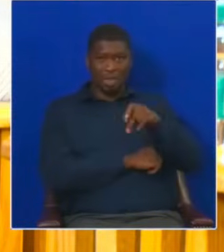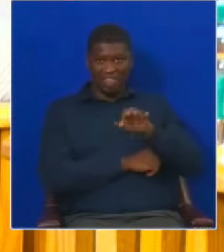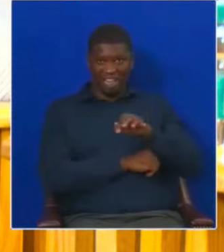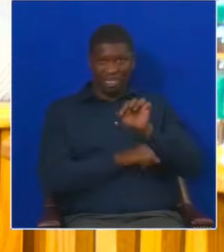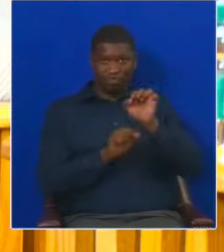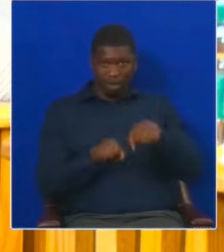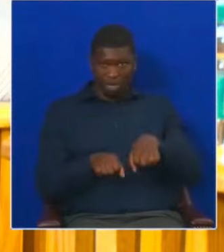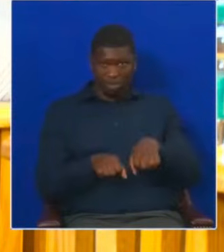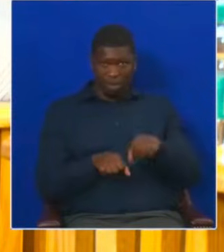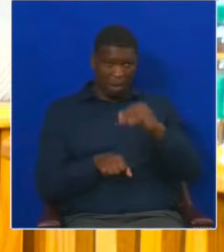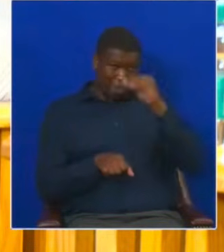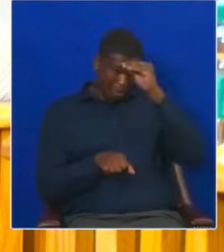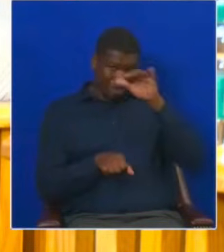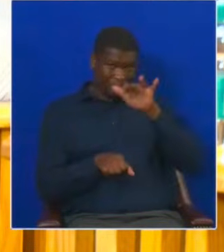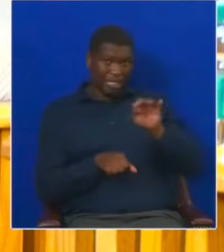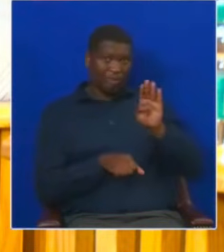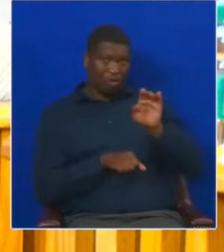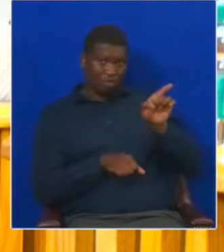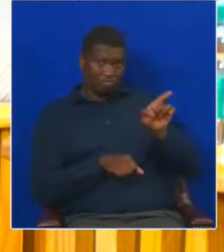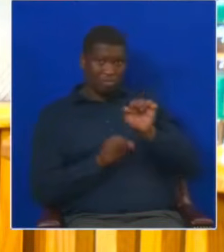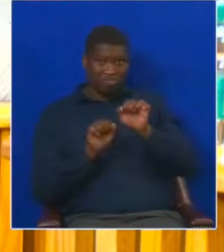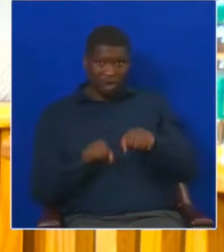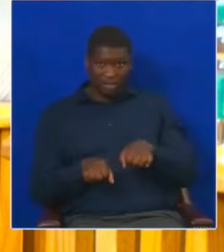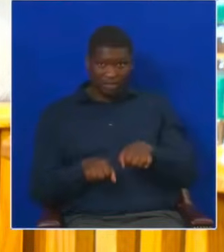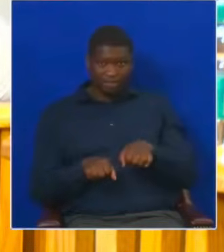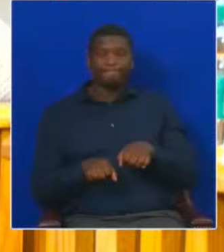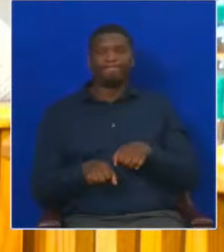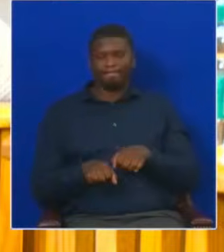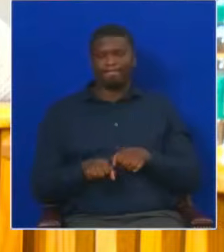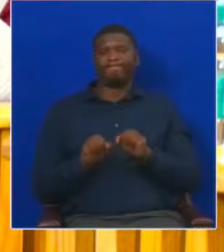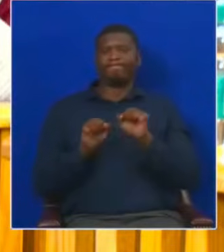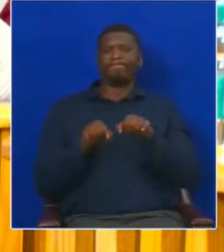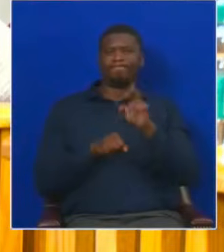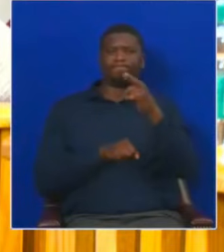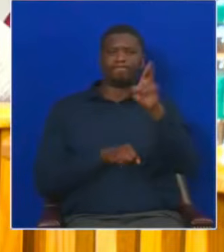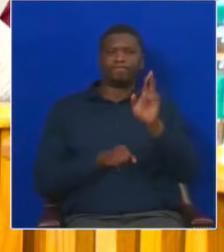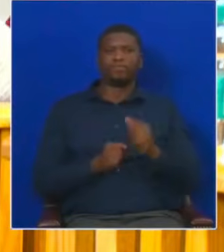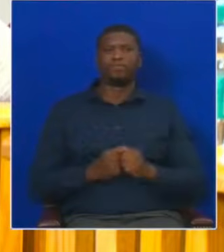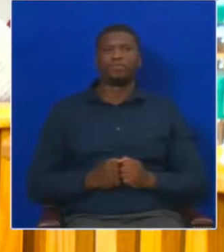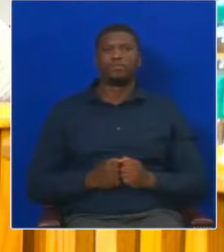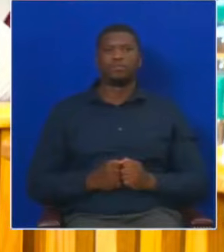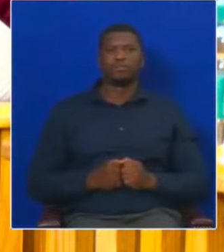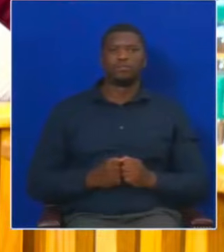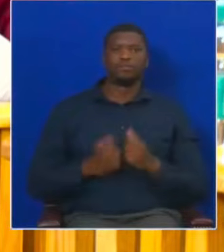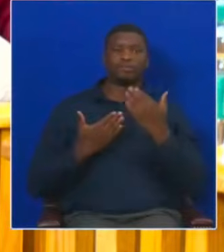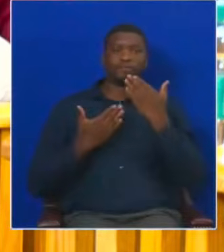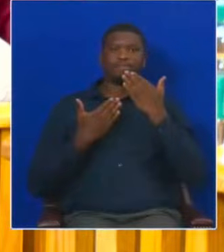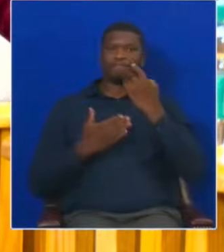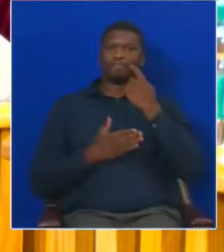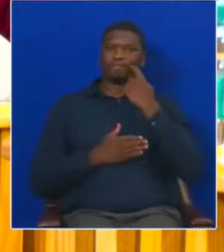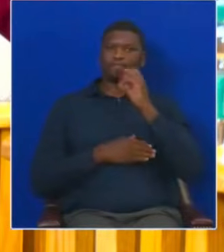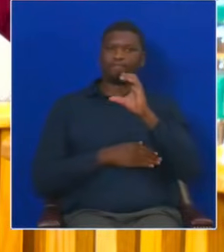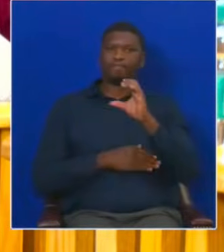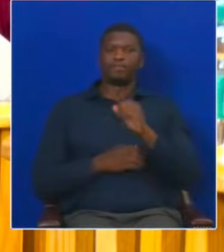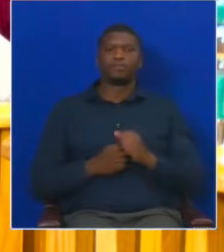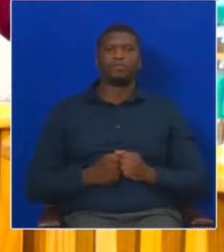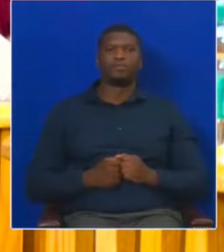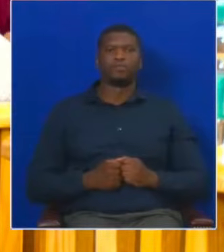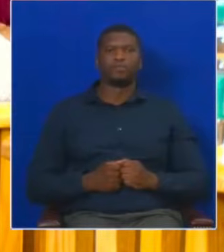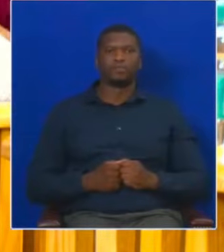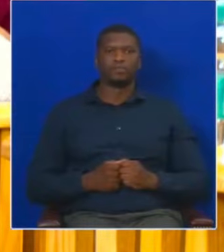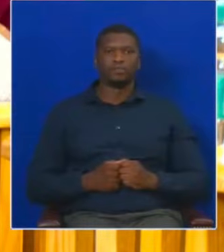correct? That is correct, Commissioners. Thank you, Witness C. Thank you.